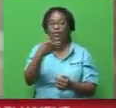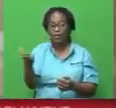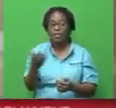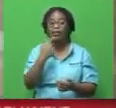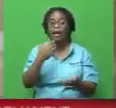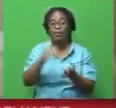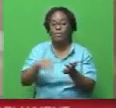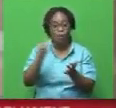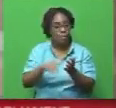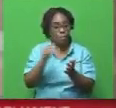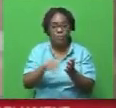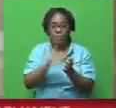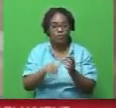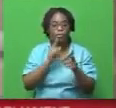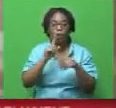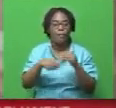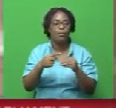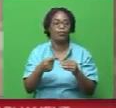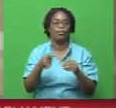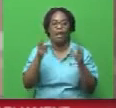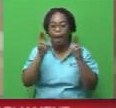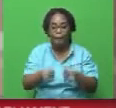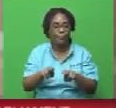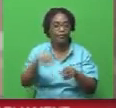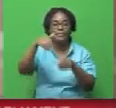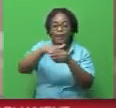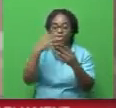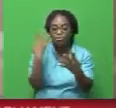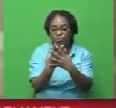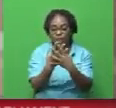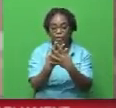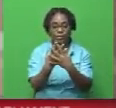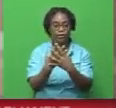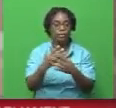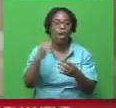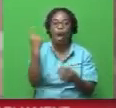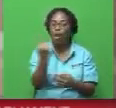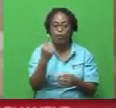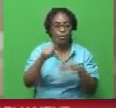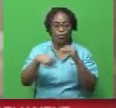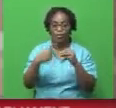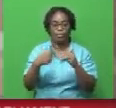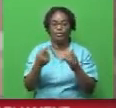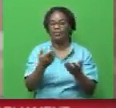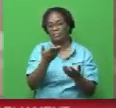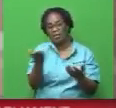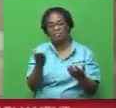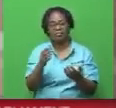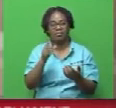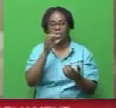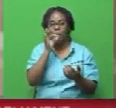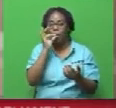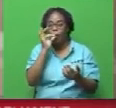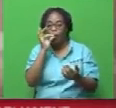security within the prison. Not just to deal with contraband and all of that, but also to deal with the security for our prison officers